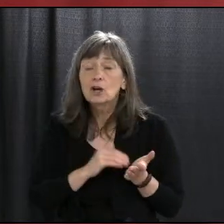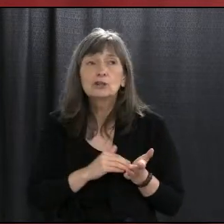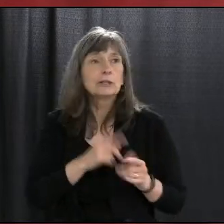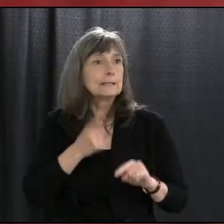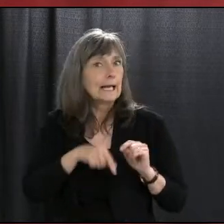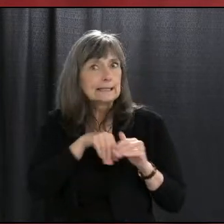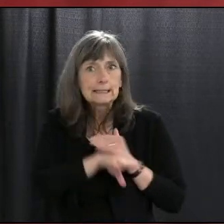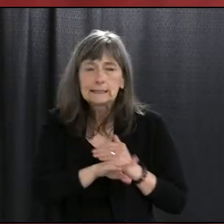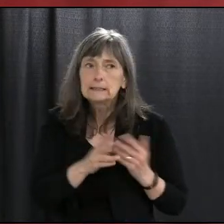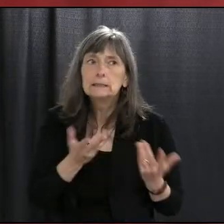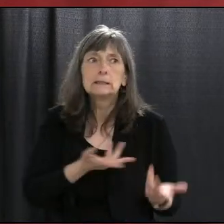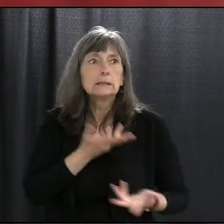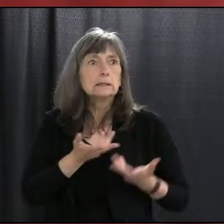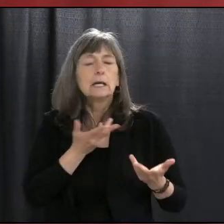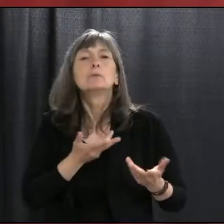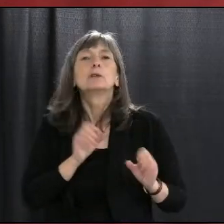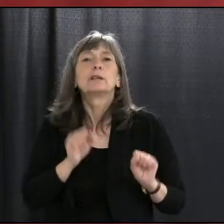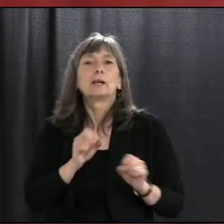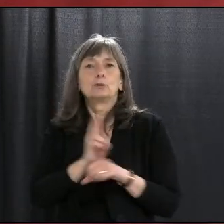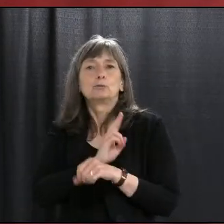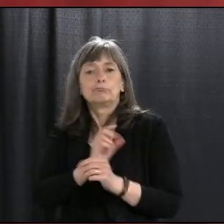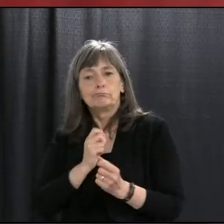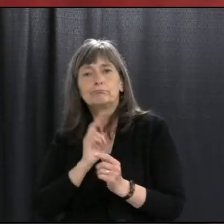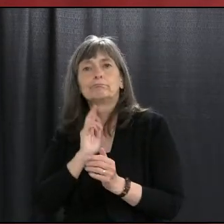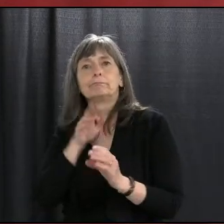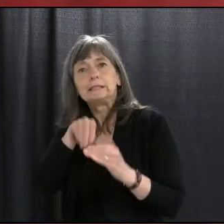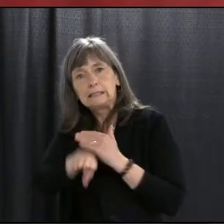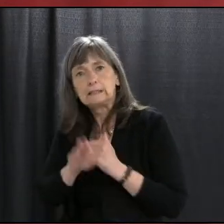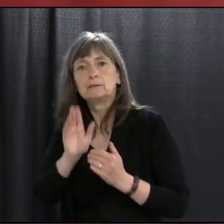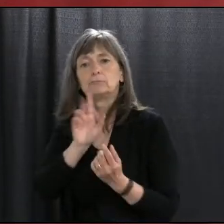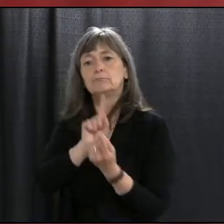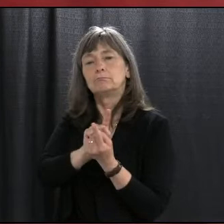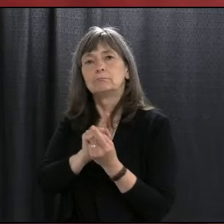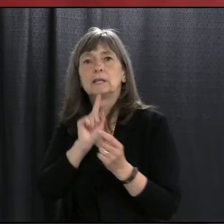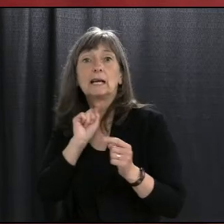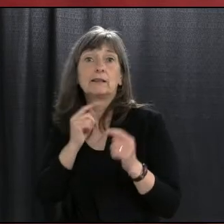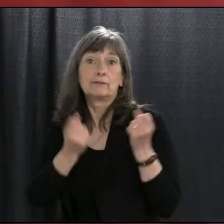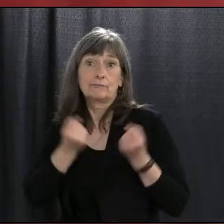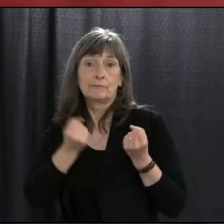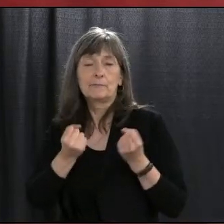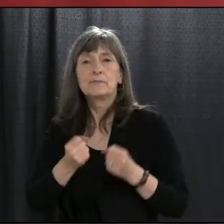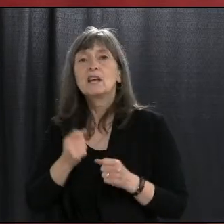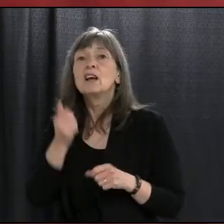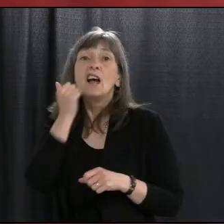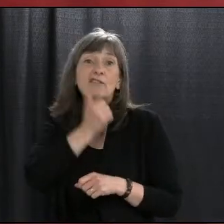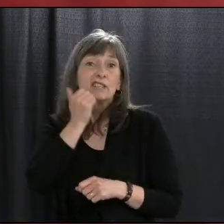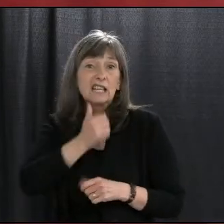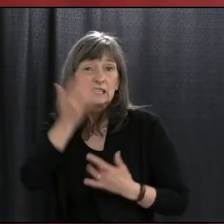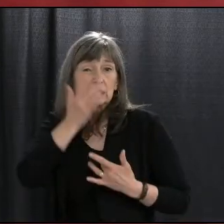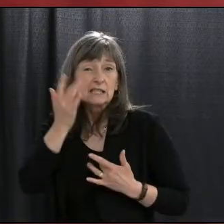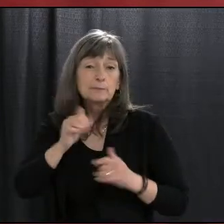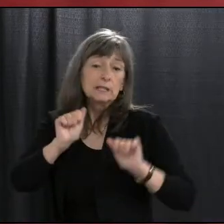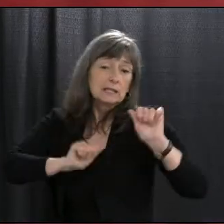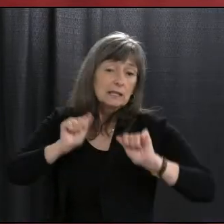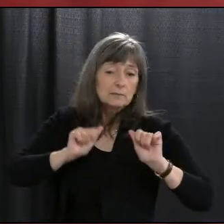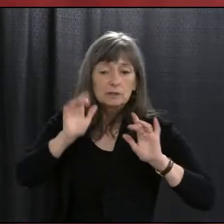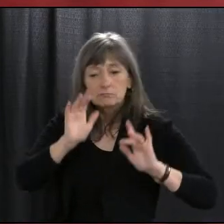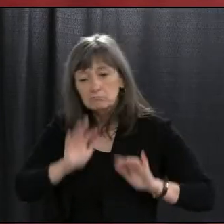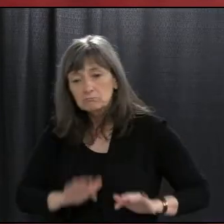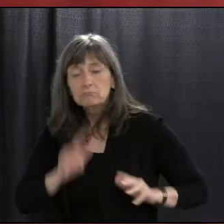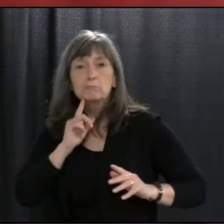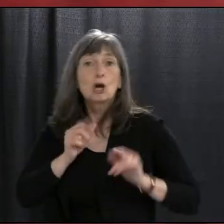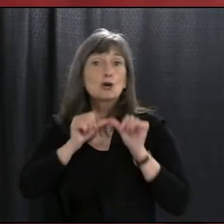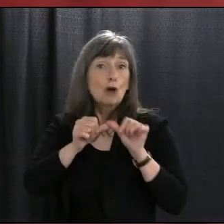care provider. They will assess and treat common ailments, provide education and awareness of chronic